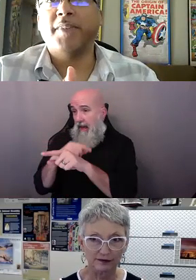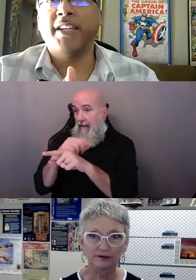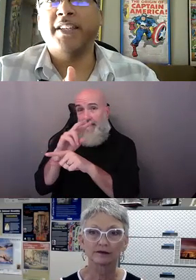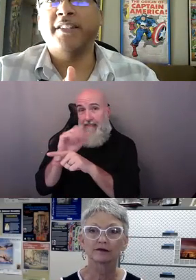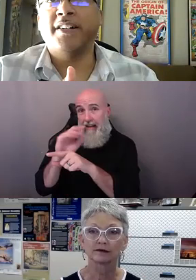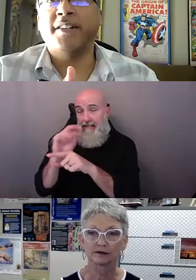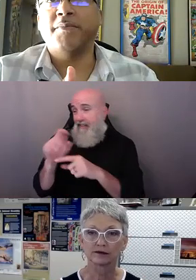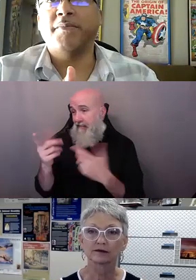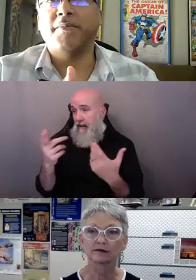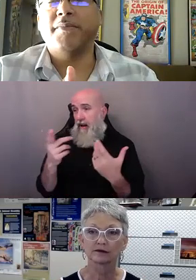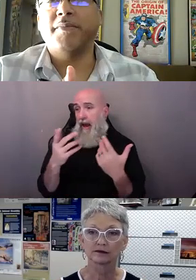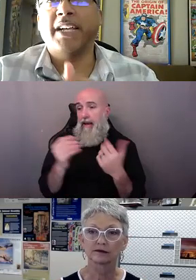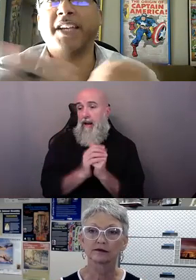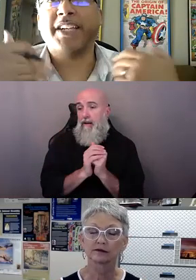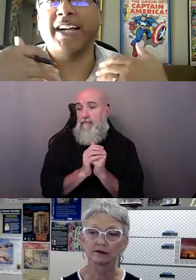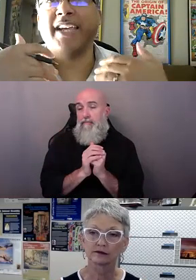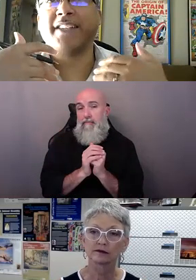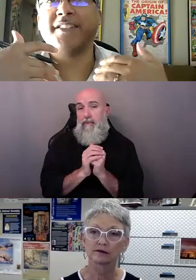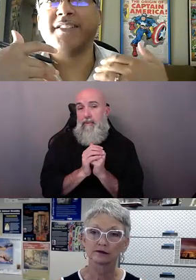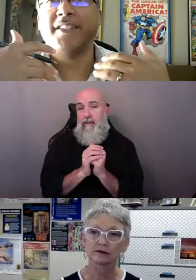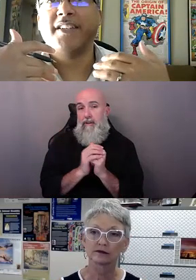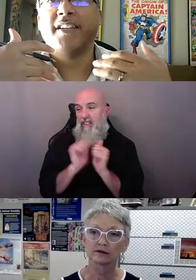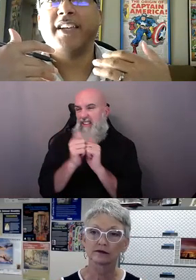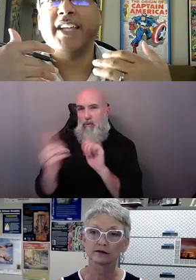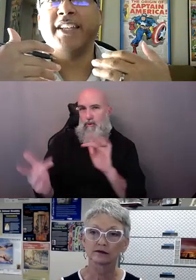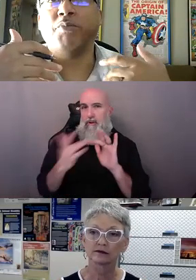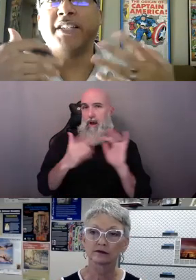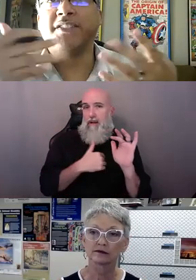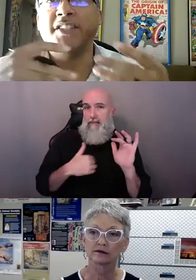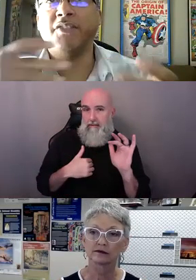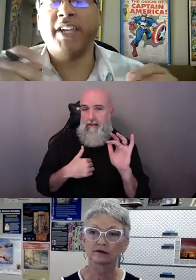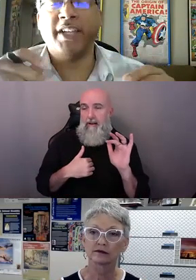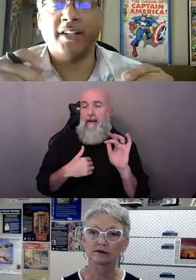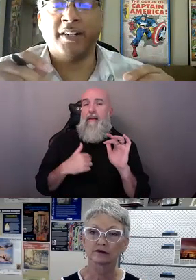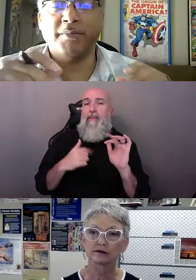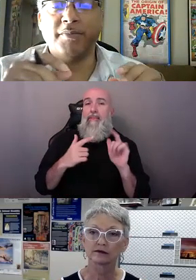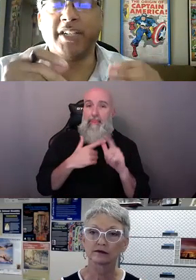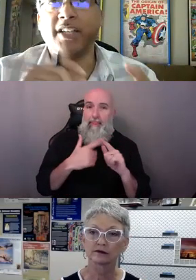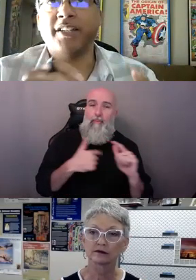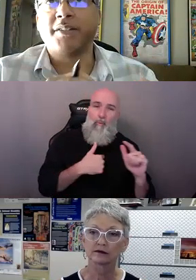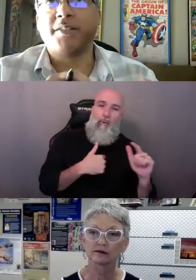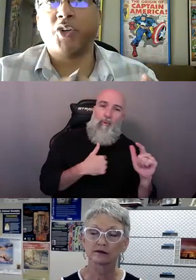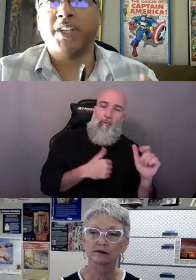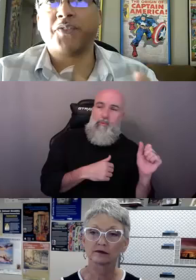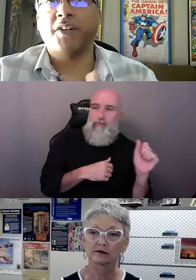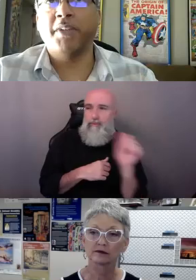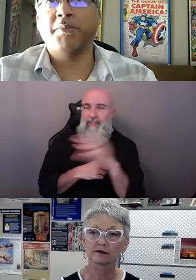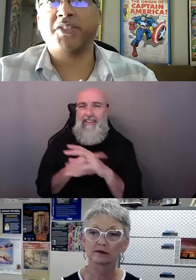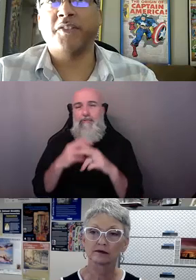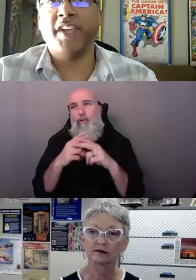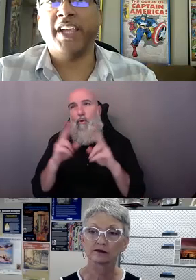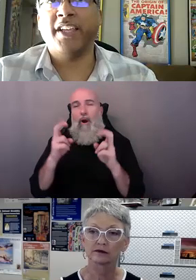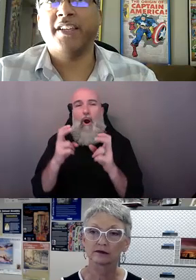and then that's how you contact us. And then we can send you a, we call it a request for